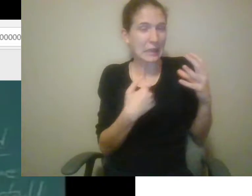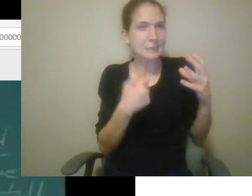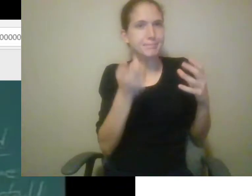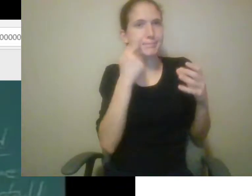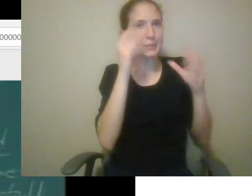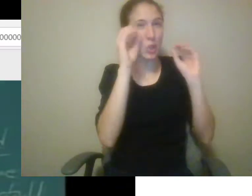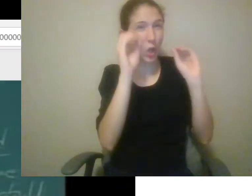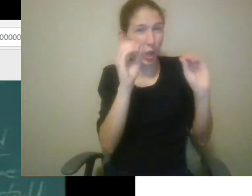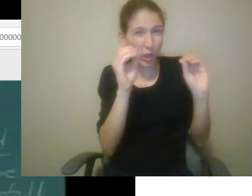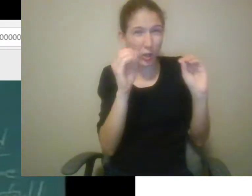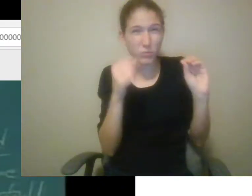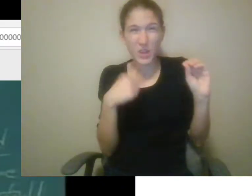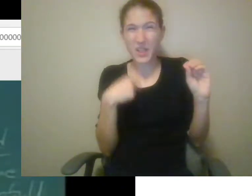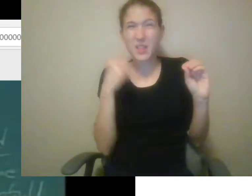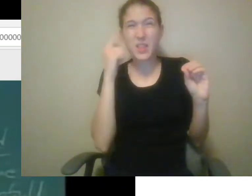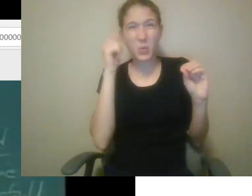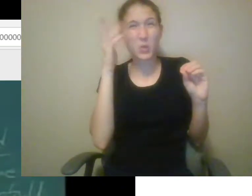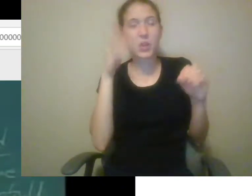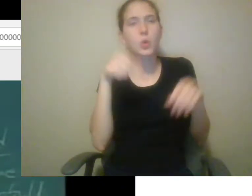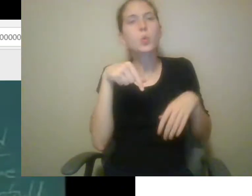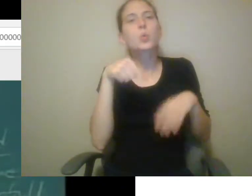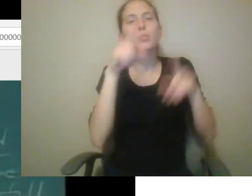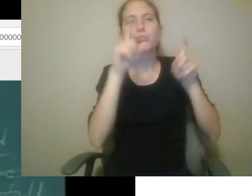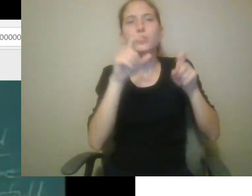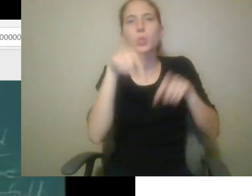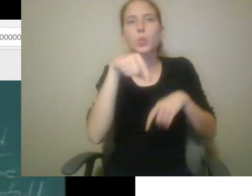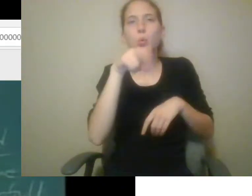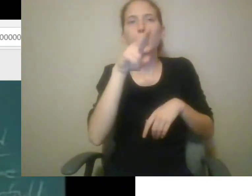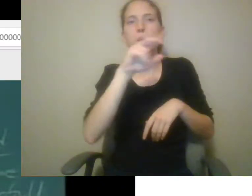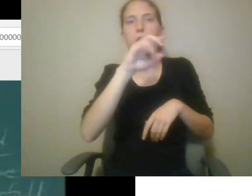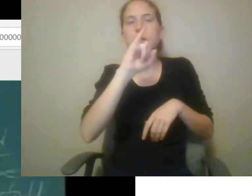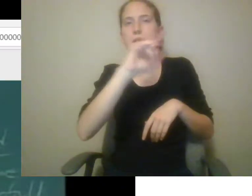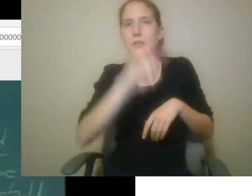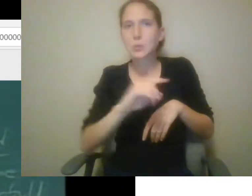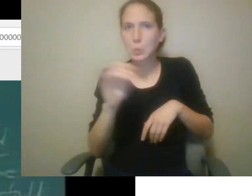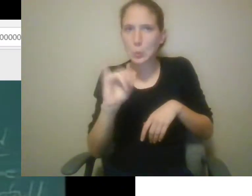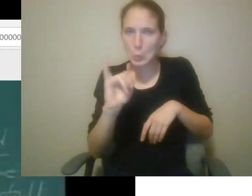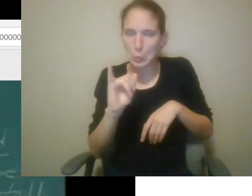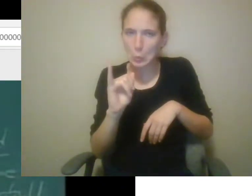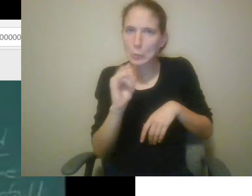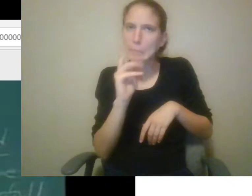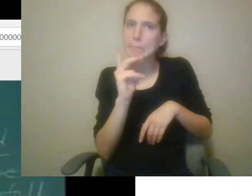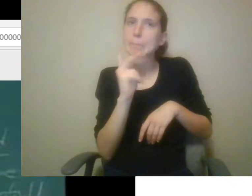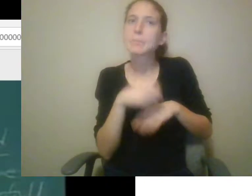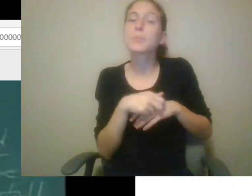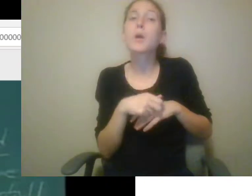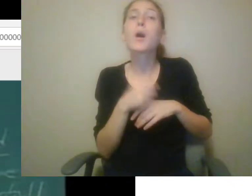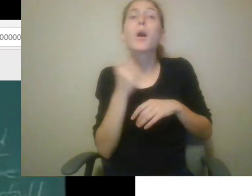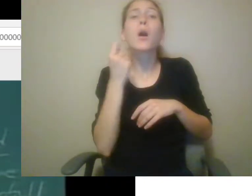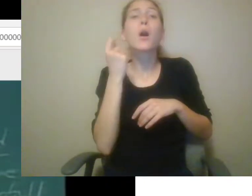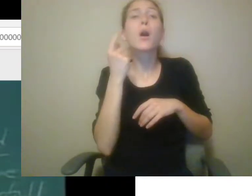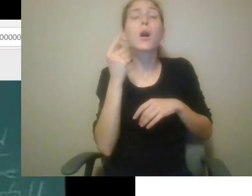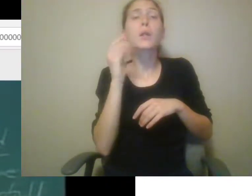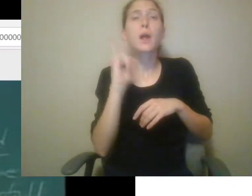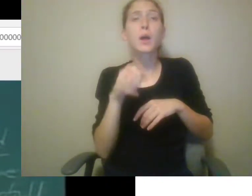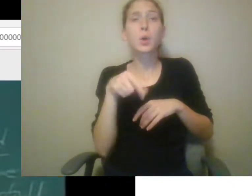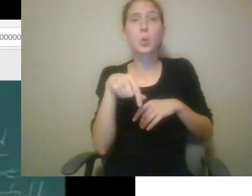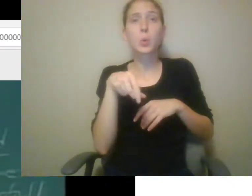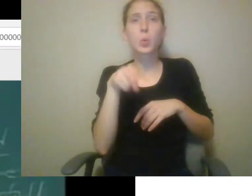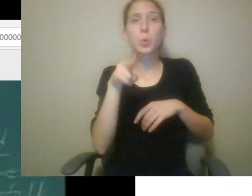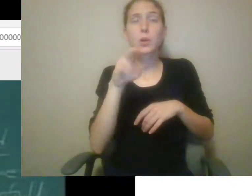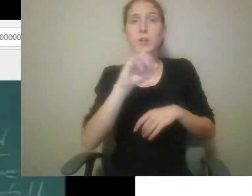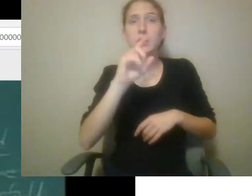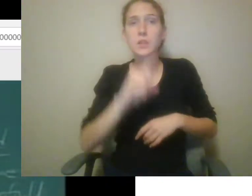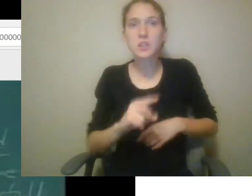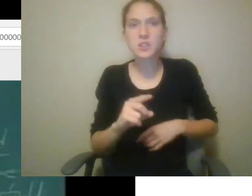tomorrow. Now, the reason being, it's not a large quiz. It's not going to count for a lot of points. I'll tell you that right now. Okay, so you can